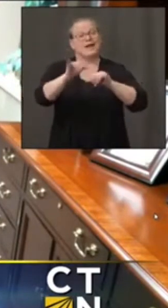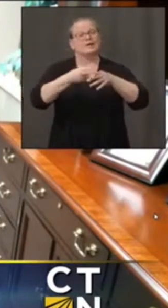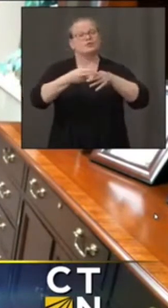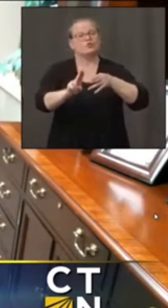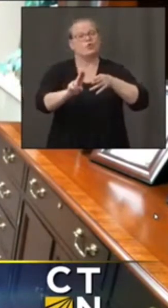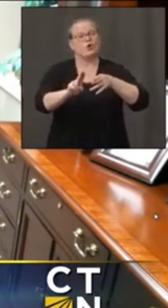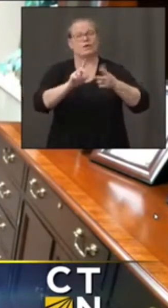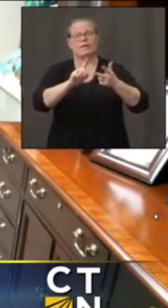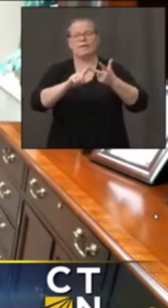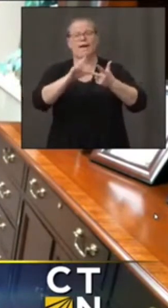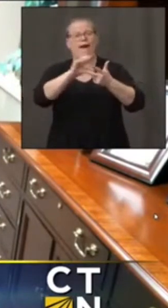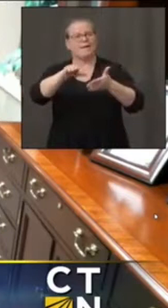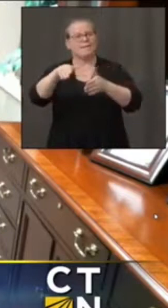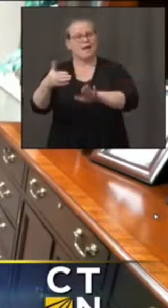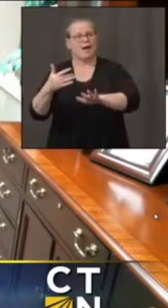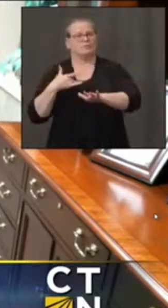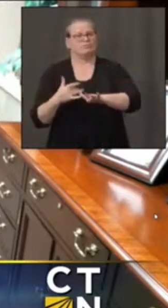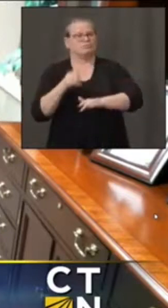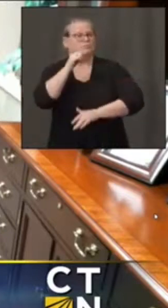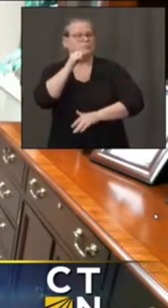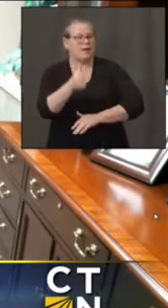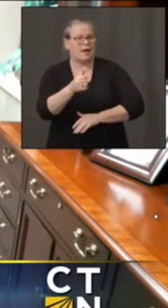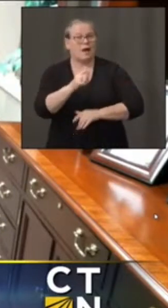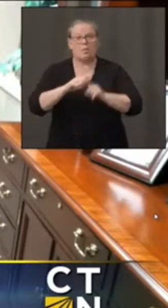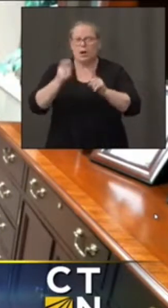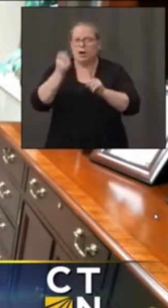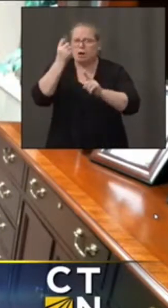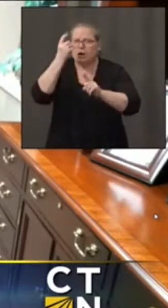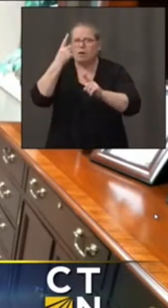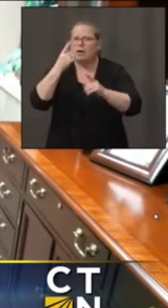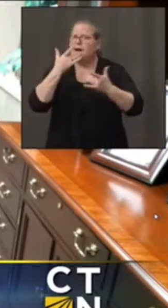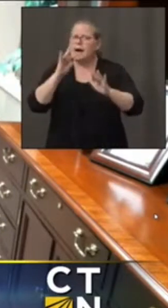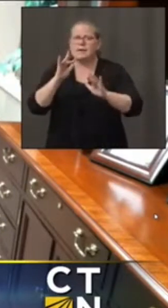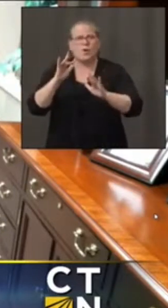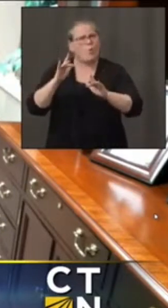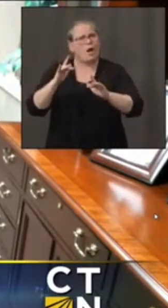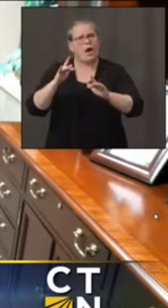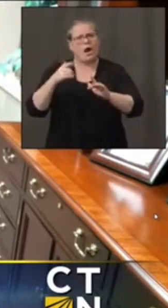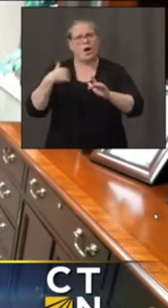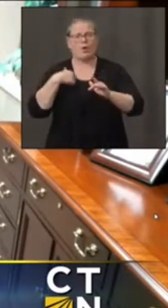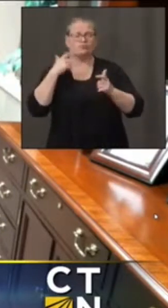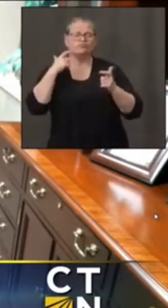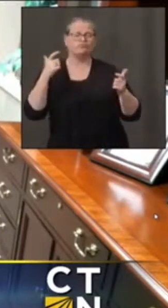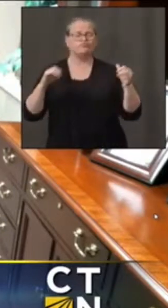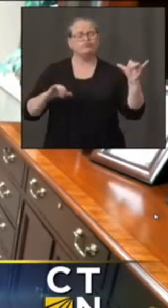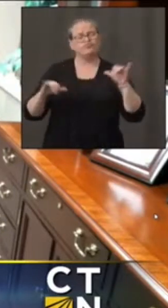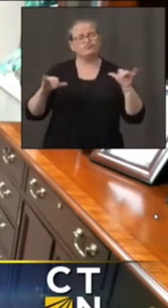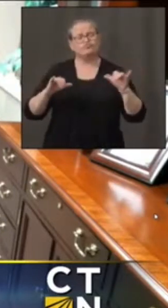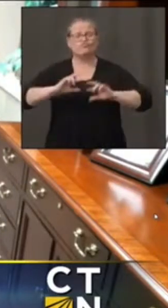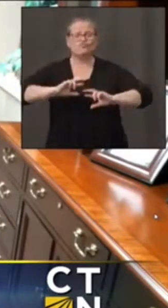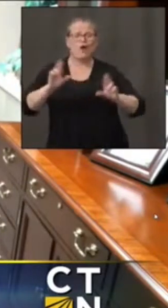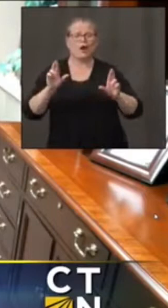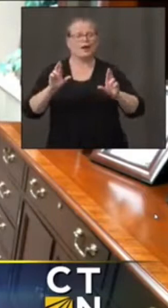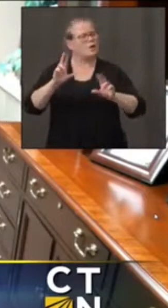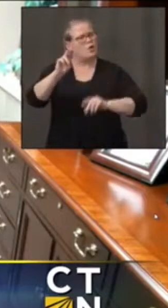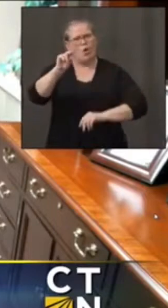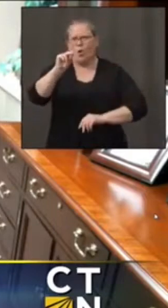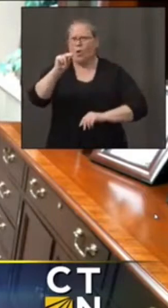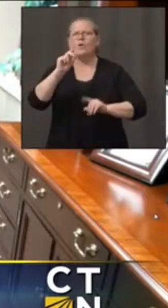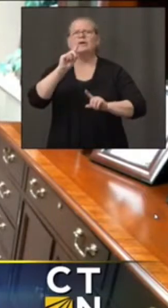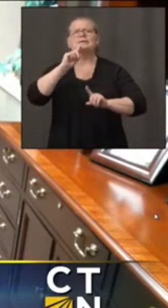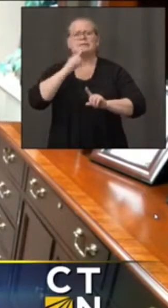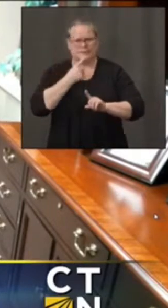to take away the sense that we are overly confident or we're treating this casually. This is still a very